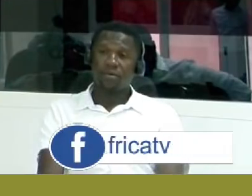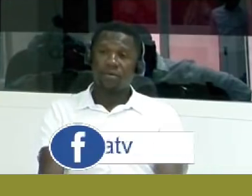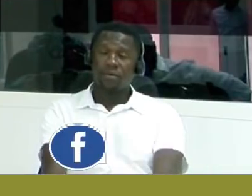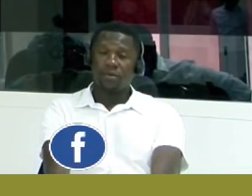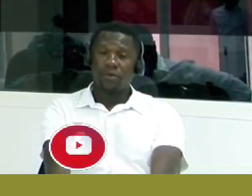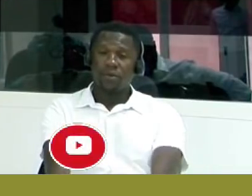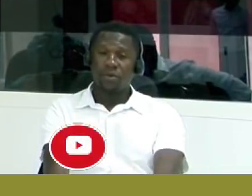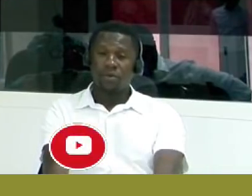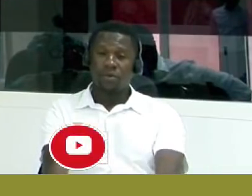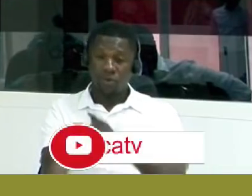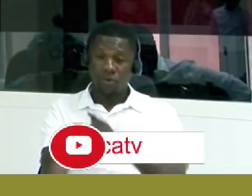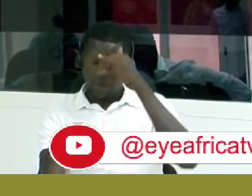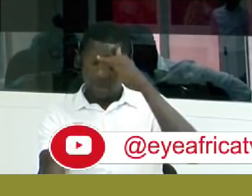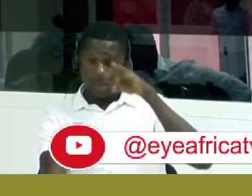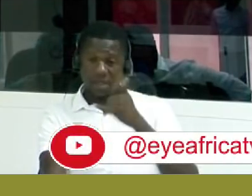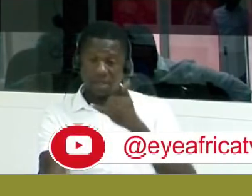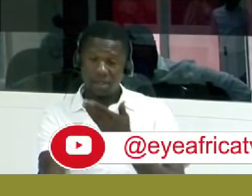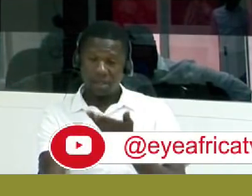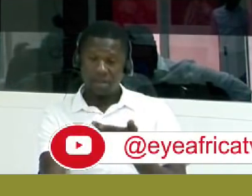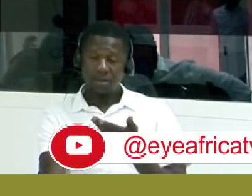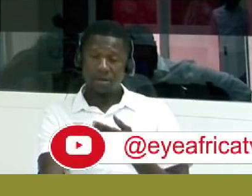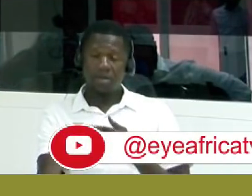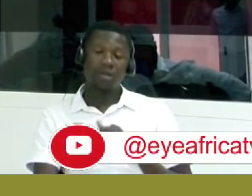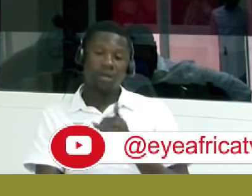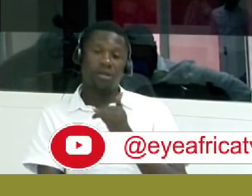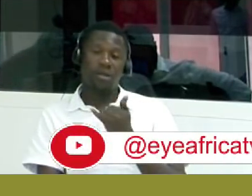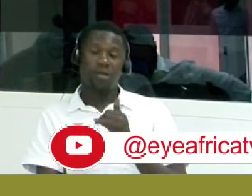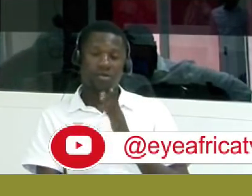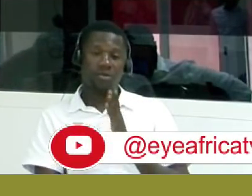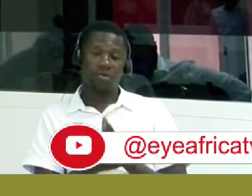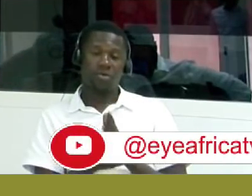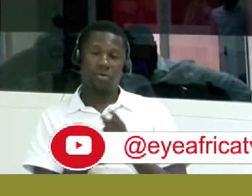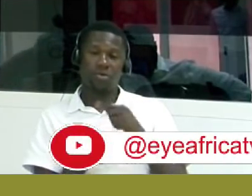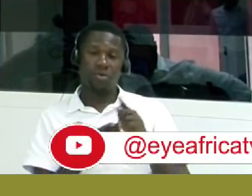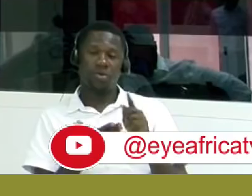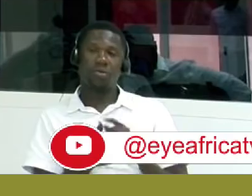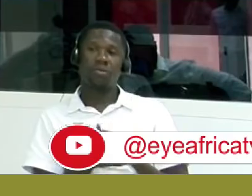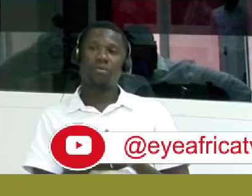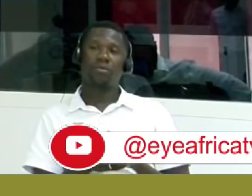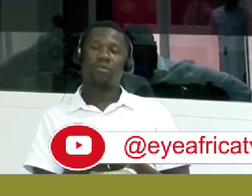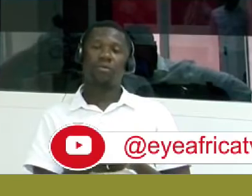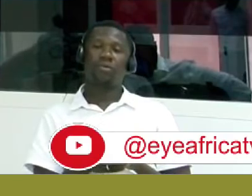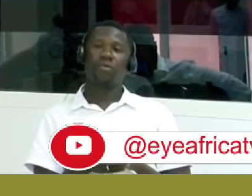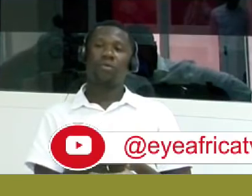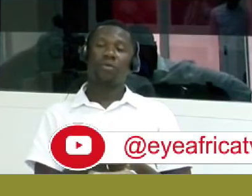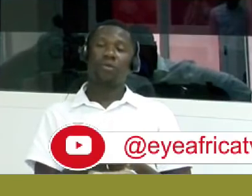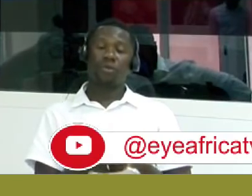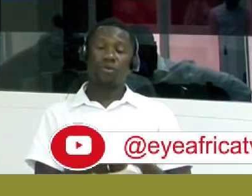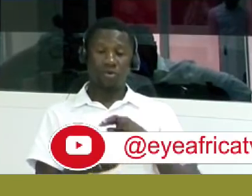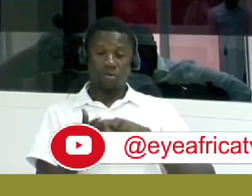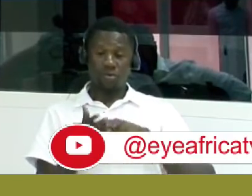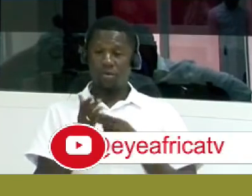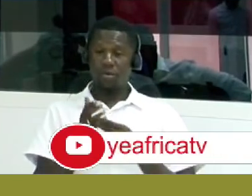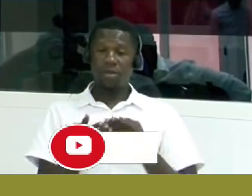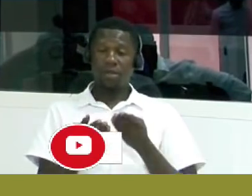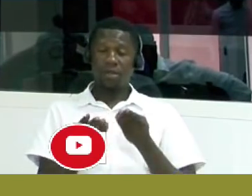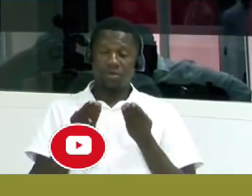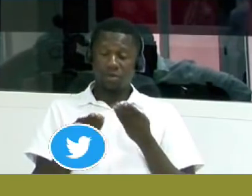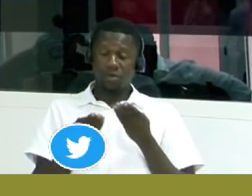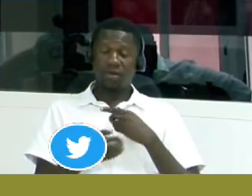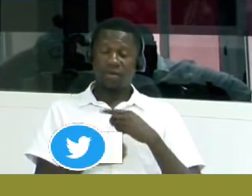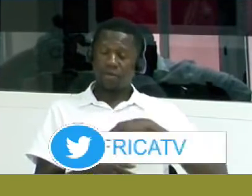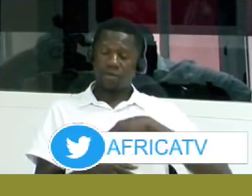Would you agree? It's a fundamental problem. Oh yeah, that's correct. So hence the students were